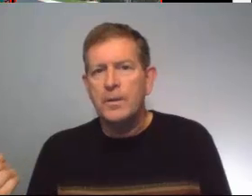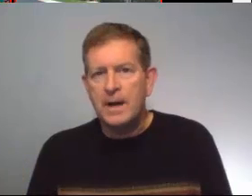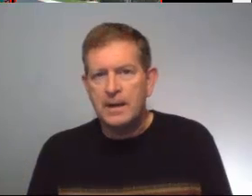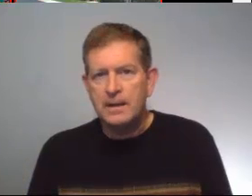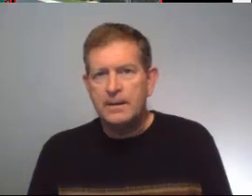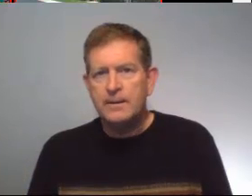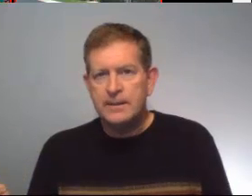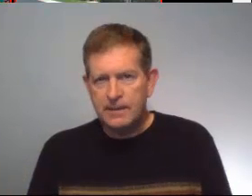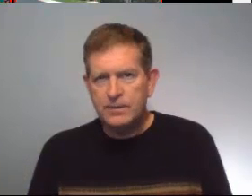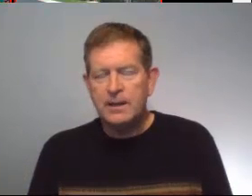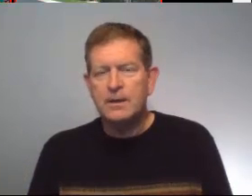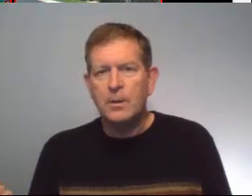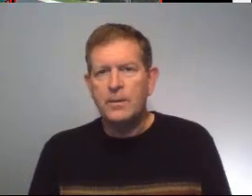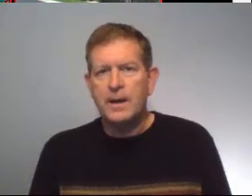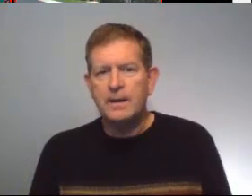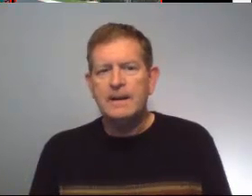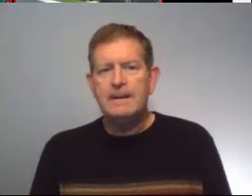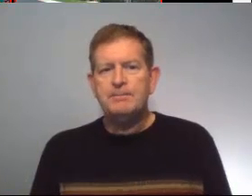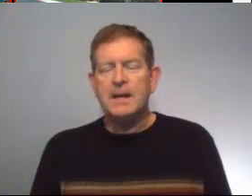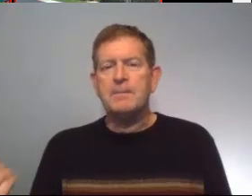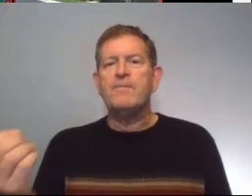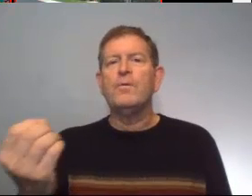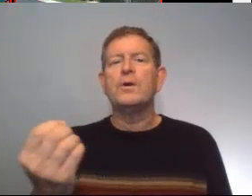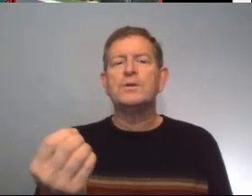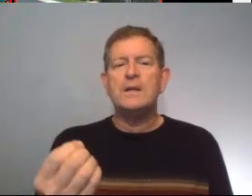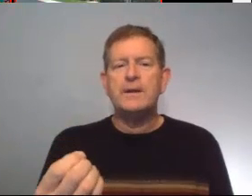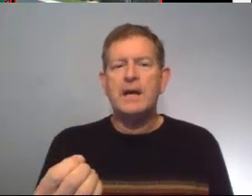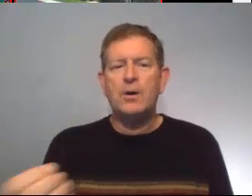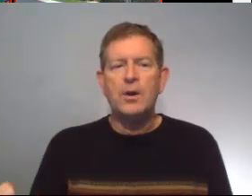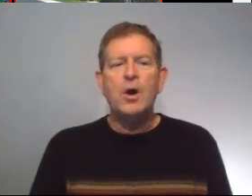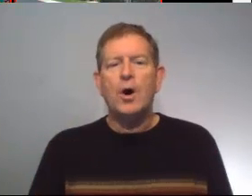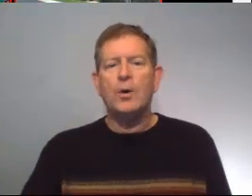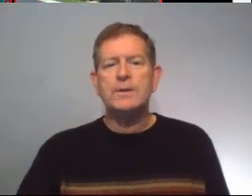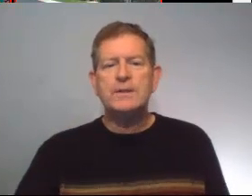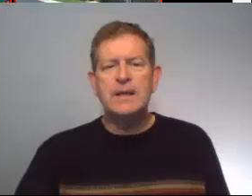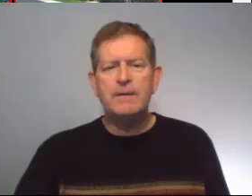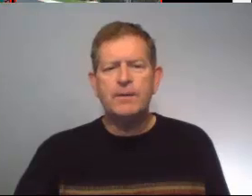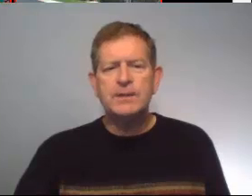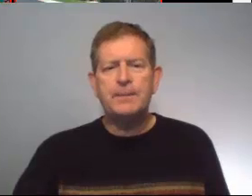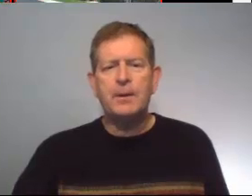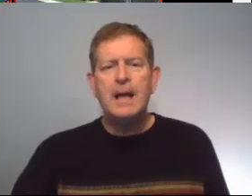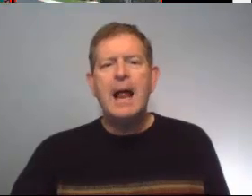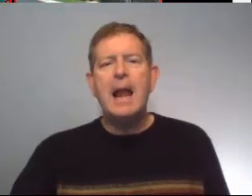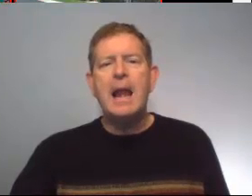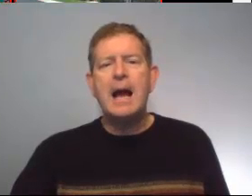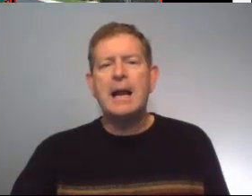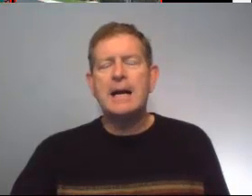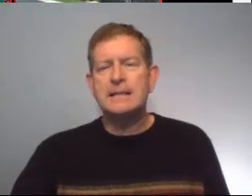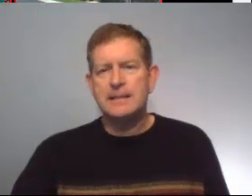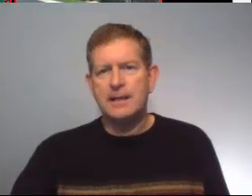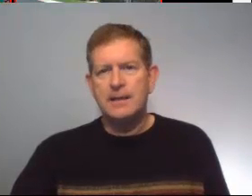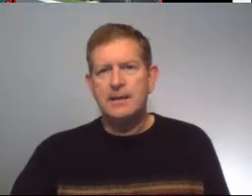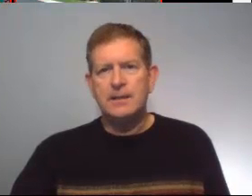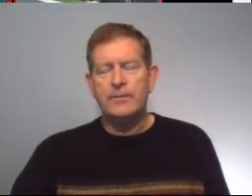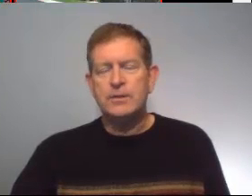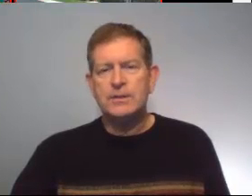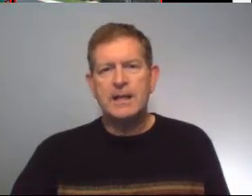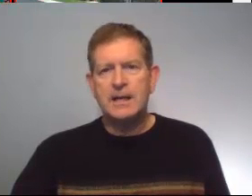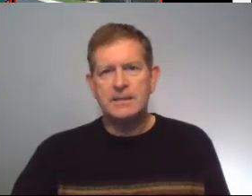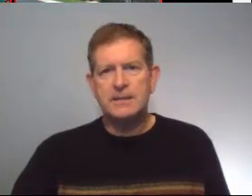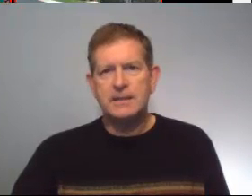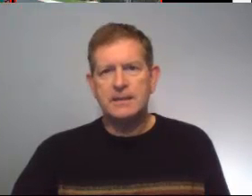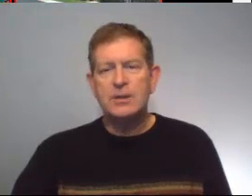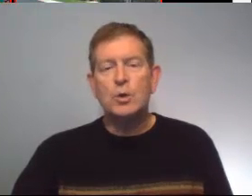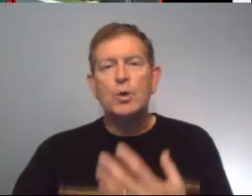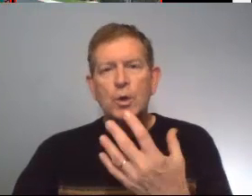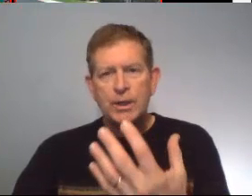article the definite article the, before you say the noun. Always say, for example, la casa. Never just say